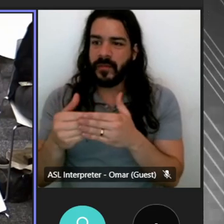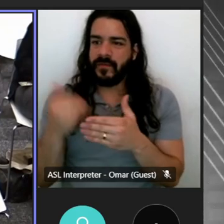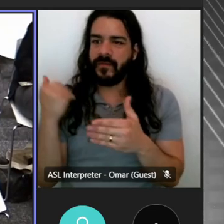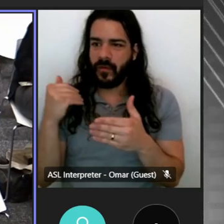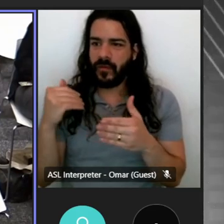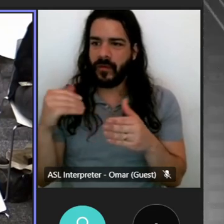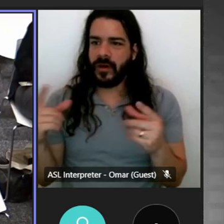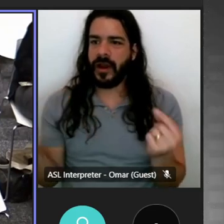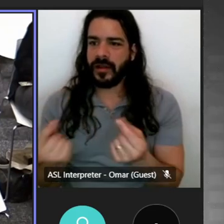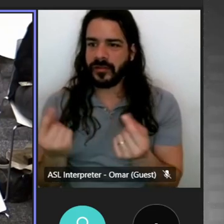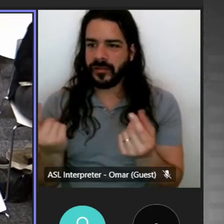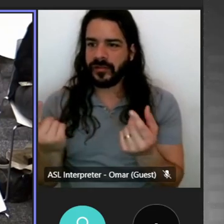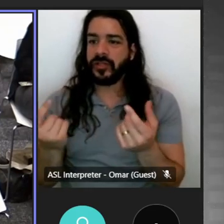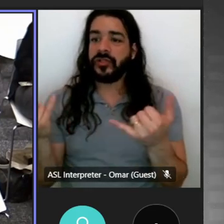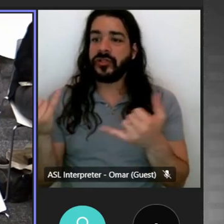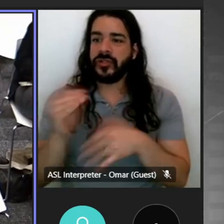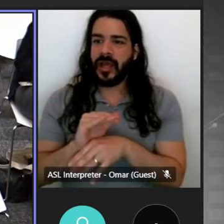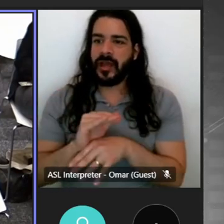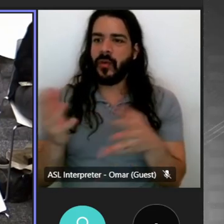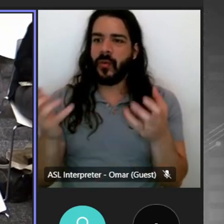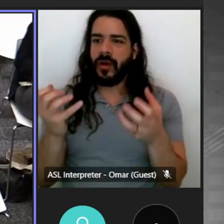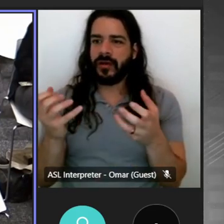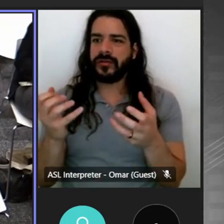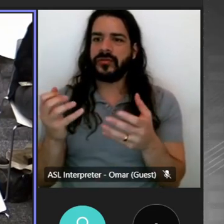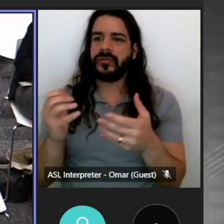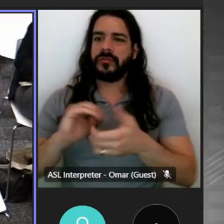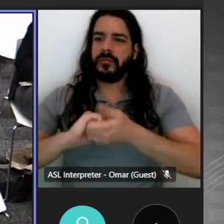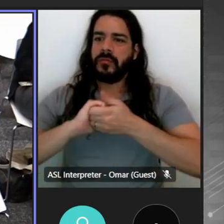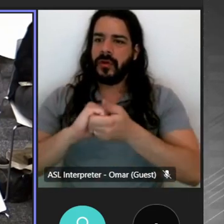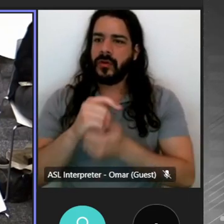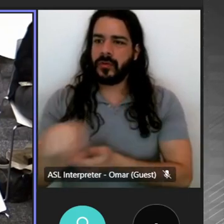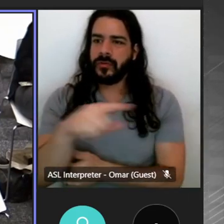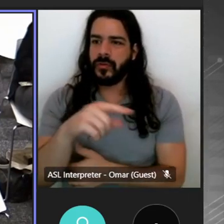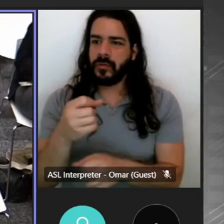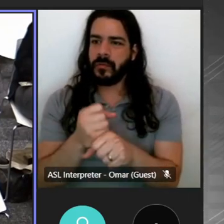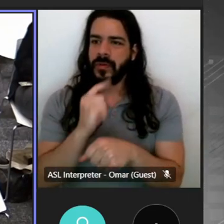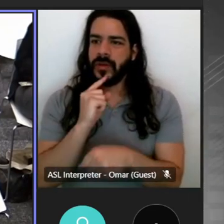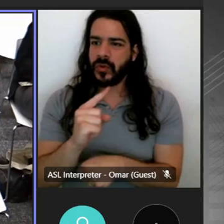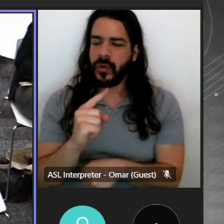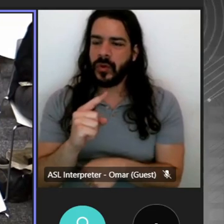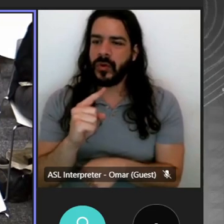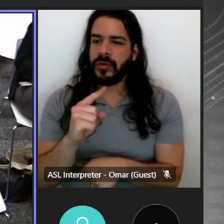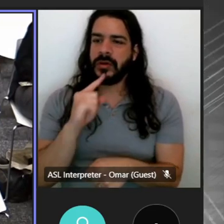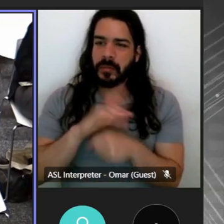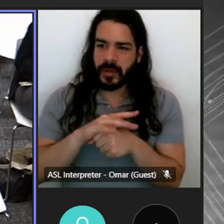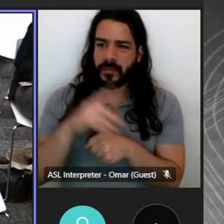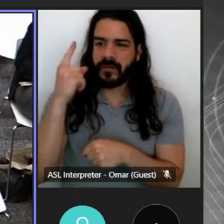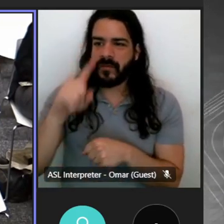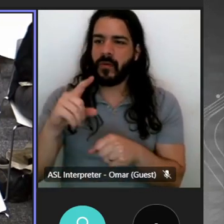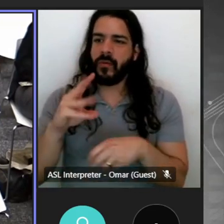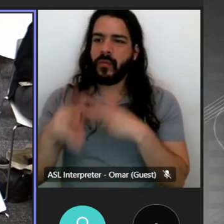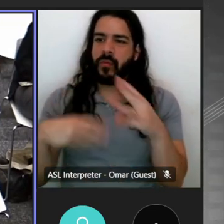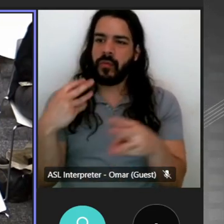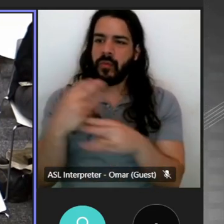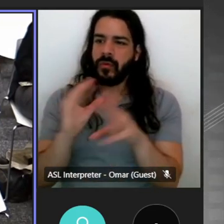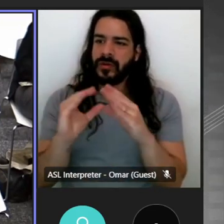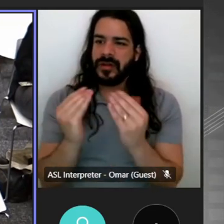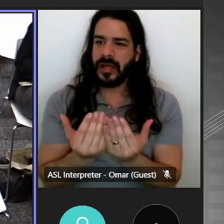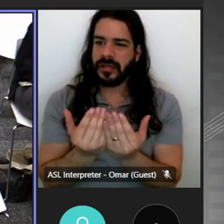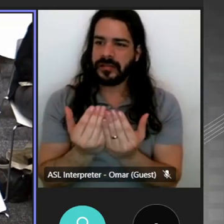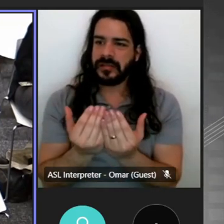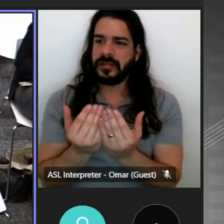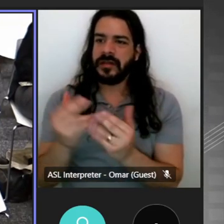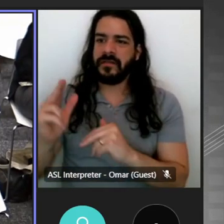action. But tonight, we're hoping to seize this moment to begin to partner with you to ensure that the commitments both to